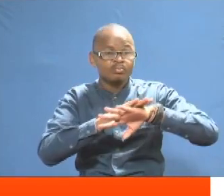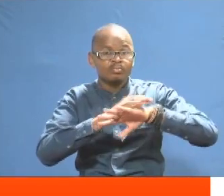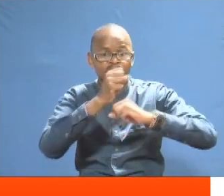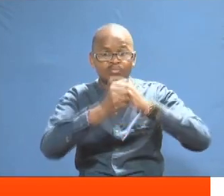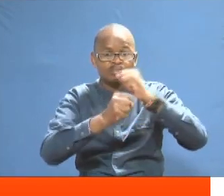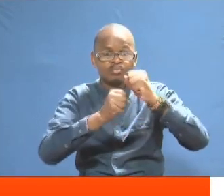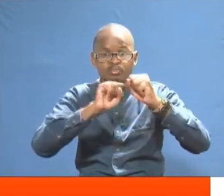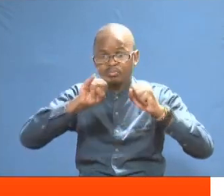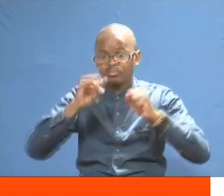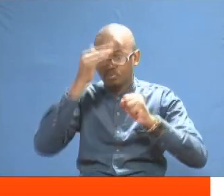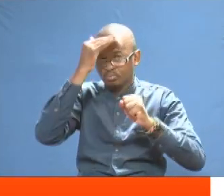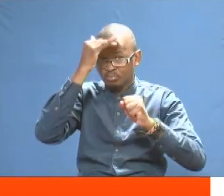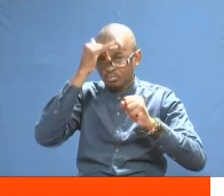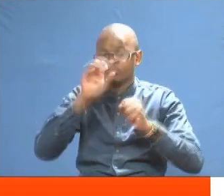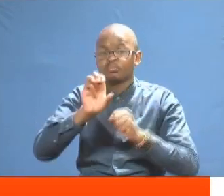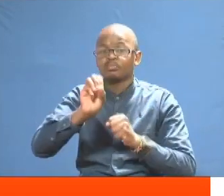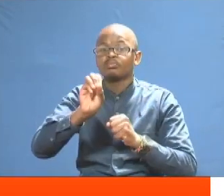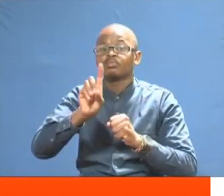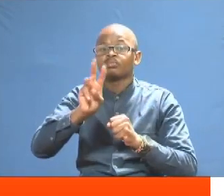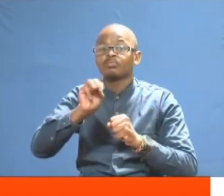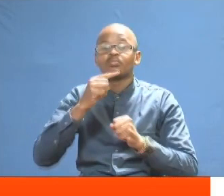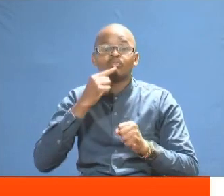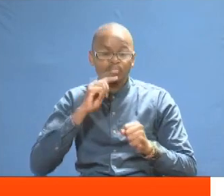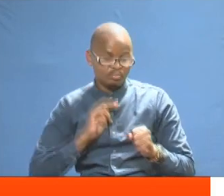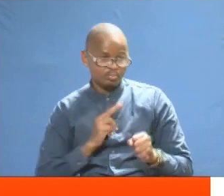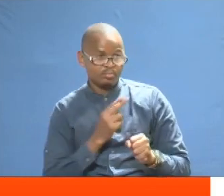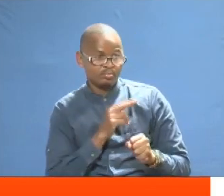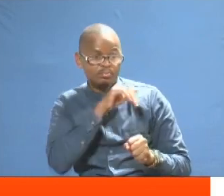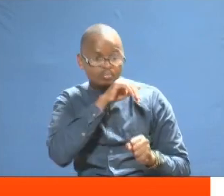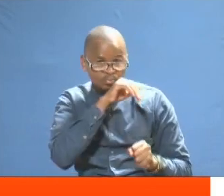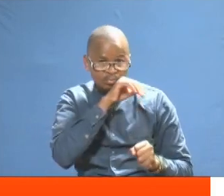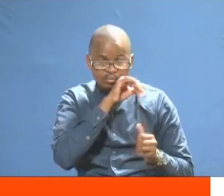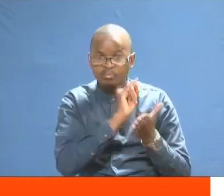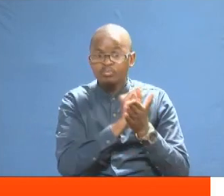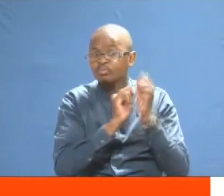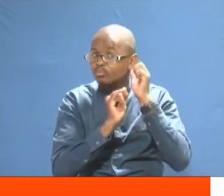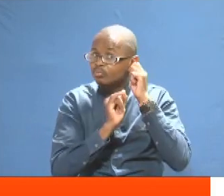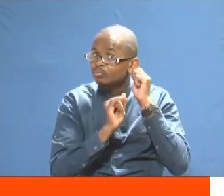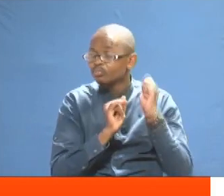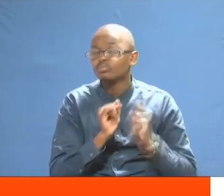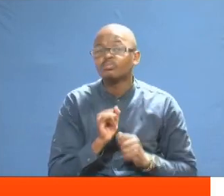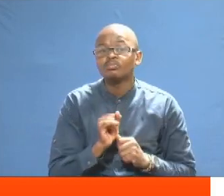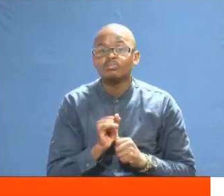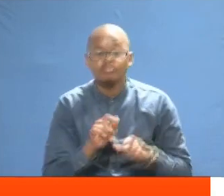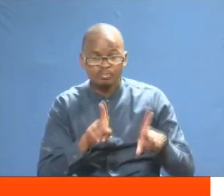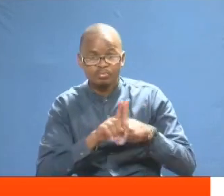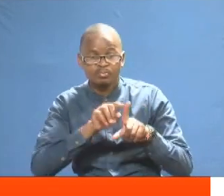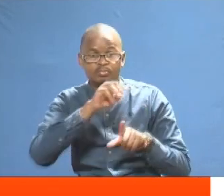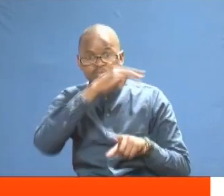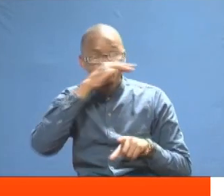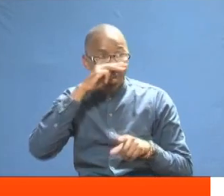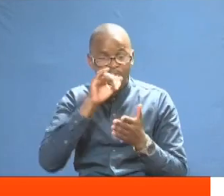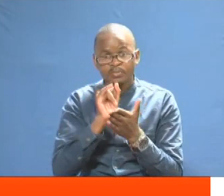of Jubilee. And that is why I've had even the ODM leader telling us that Raila Odinga, that and even Musalia